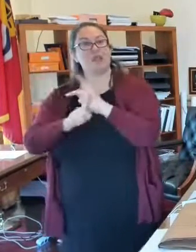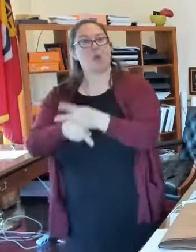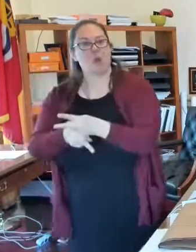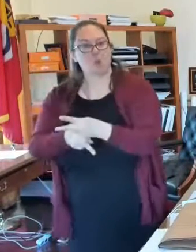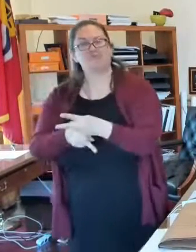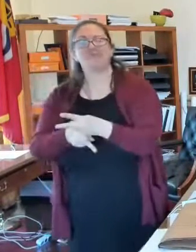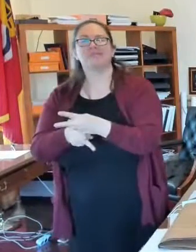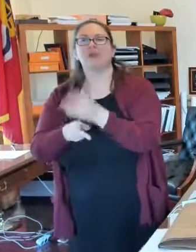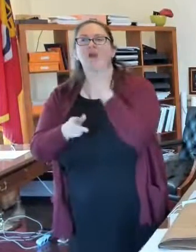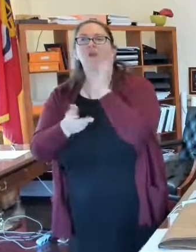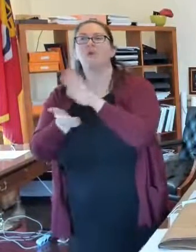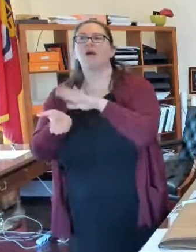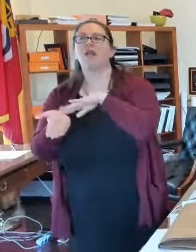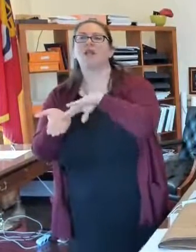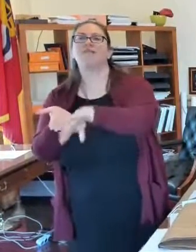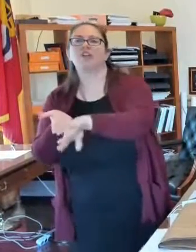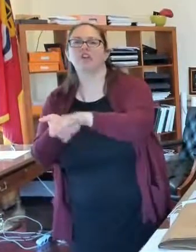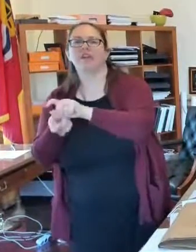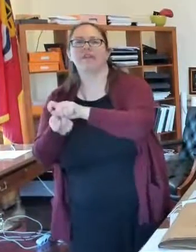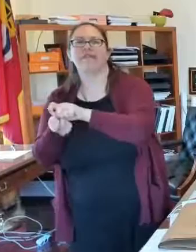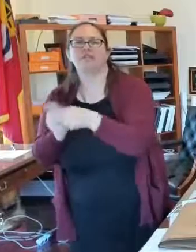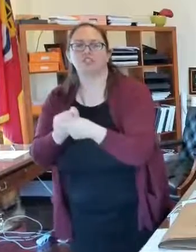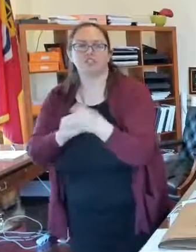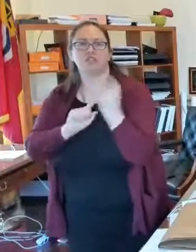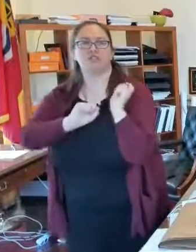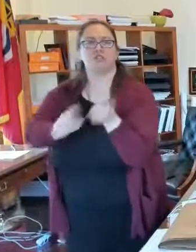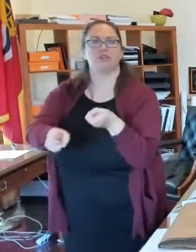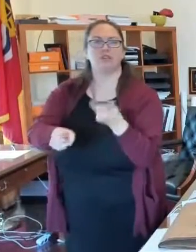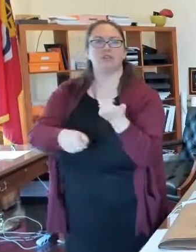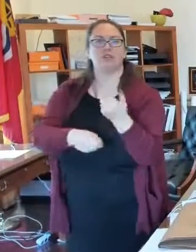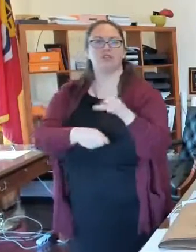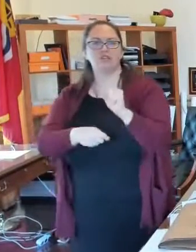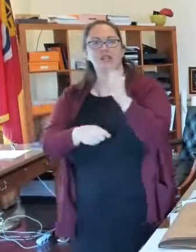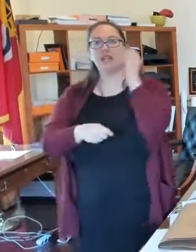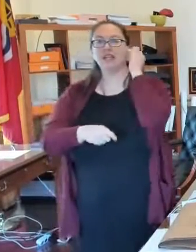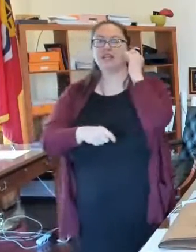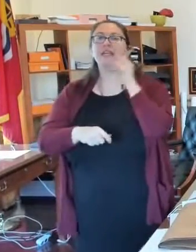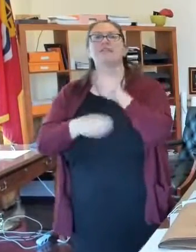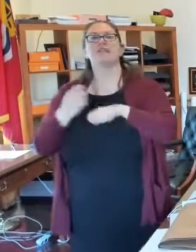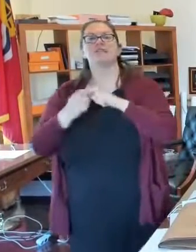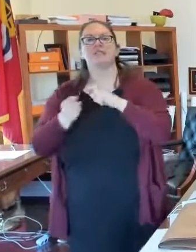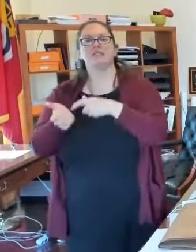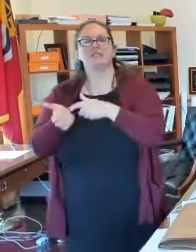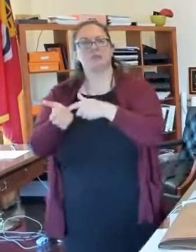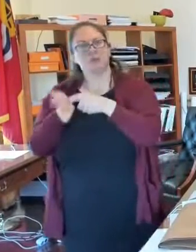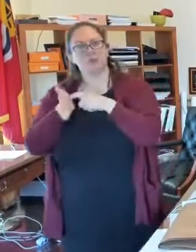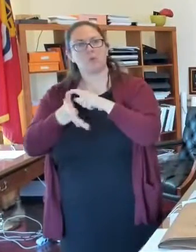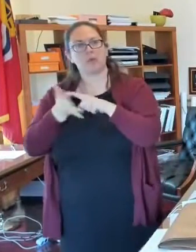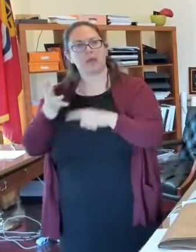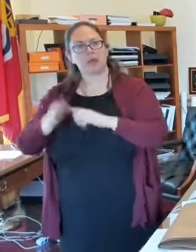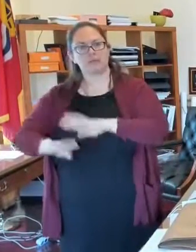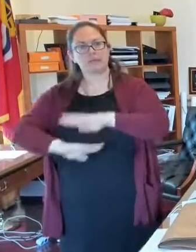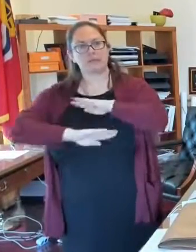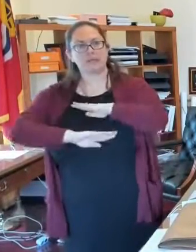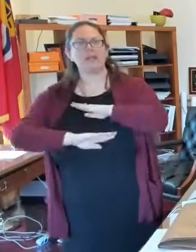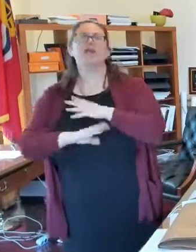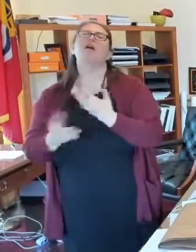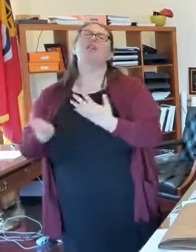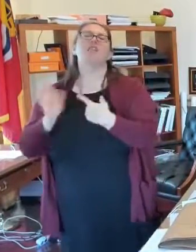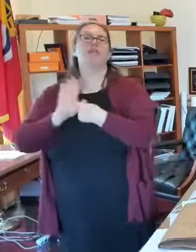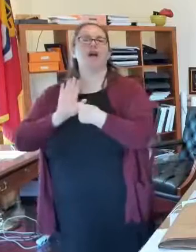grants. The loan will be forgiven if certain criteria are met on the spending. And that criteria has to do